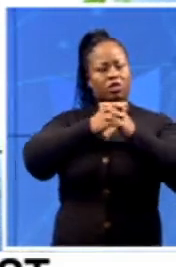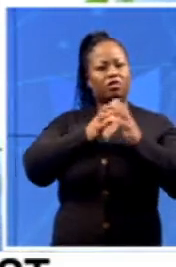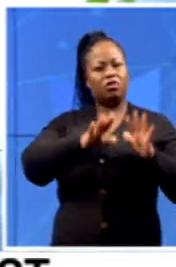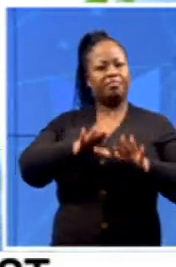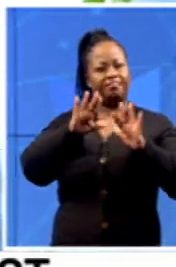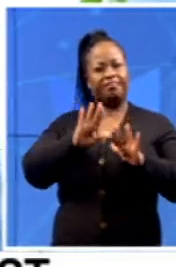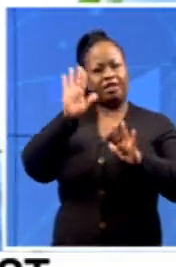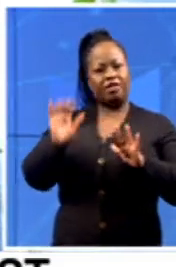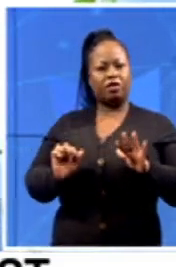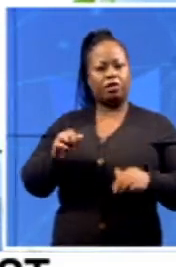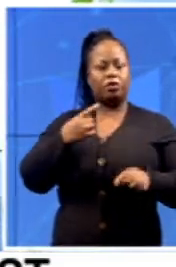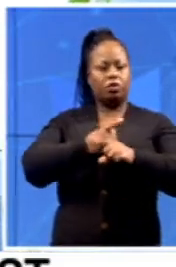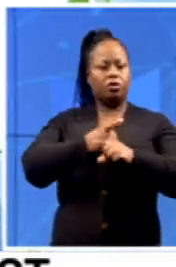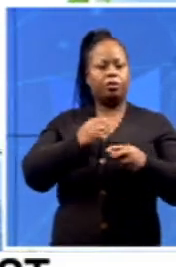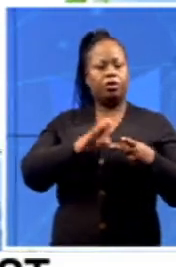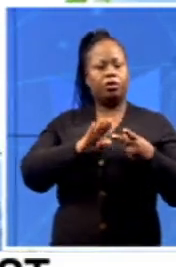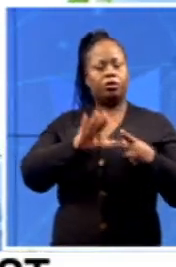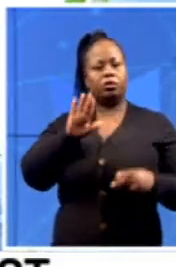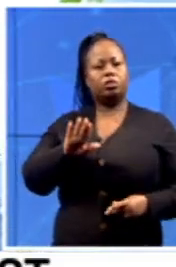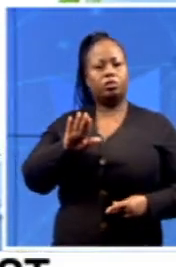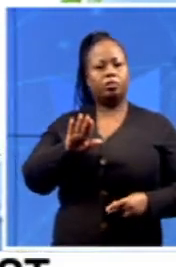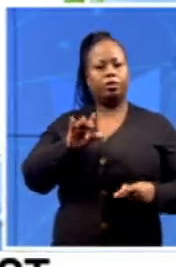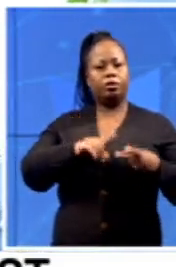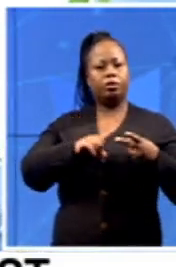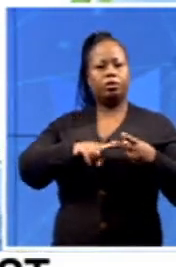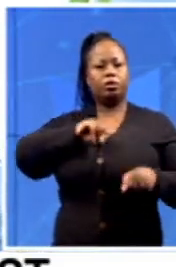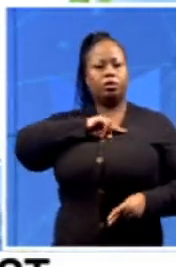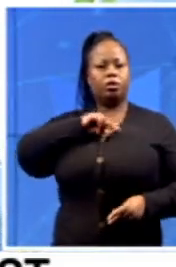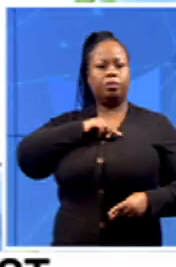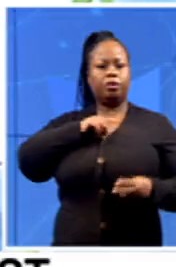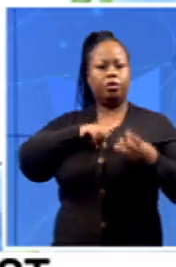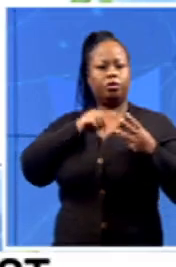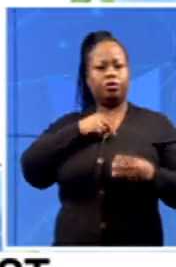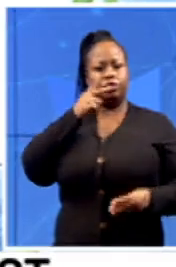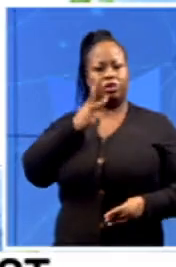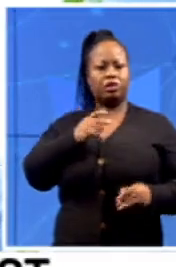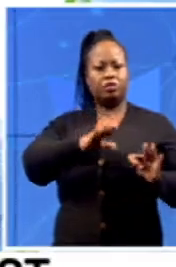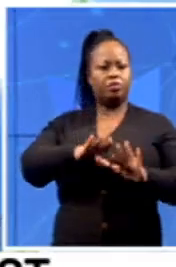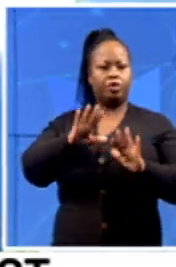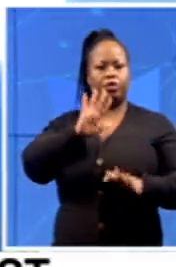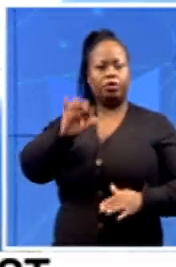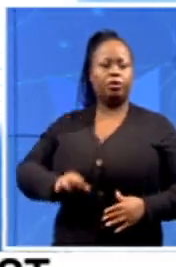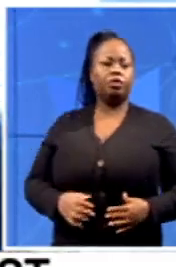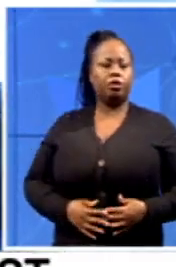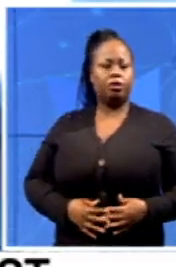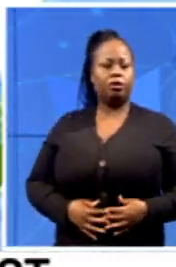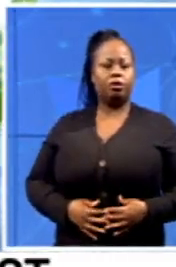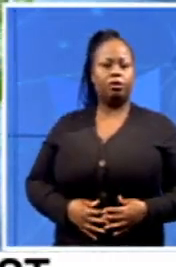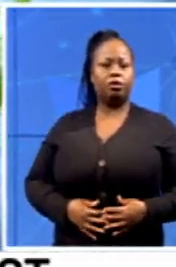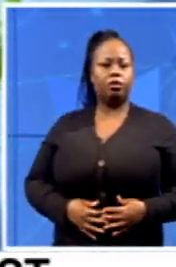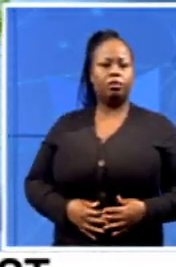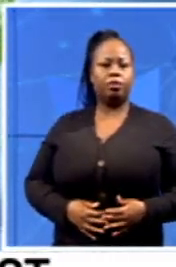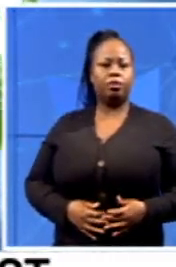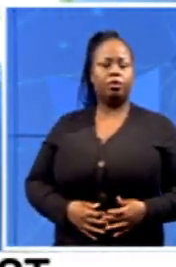continent and for them to join us here in Durban and showcasing also a bit of who they are across the continent. This year's event